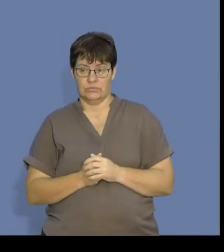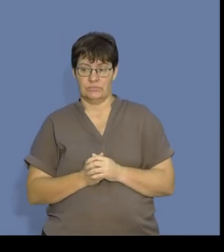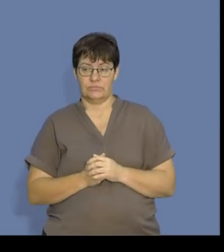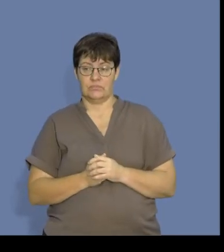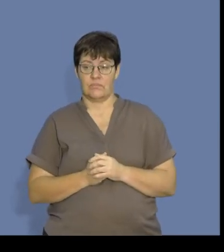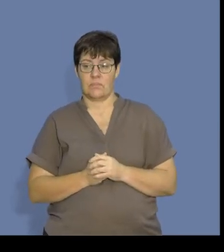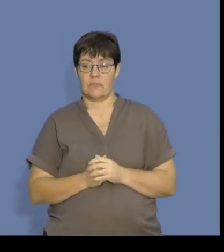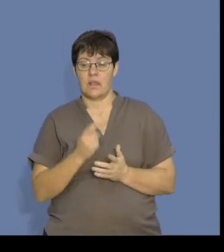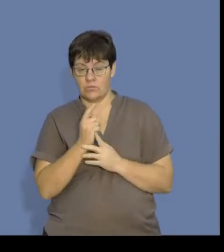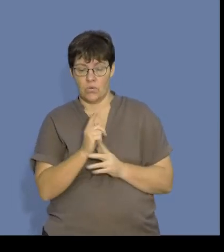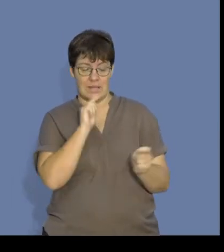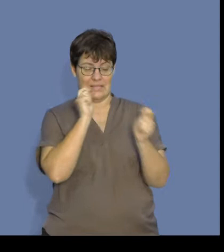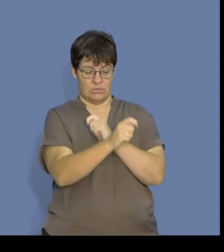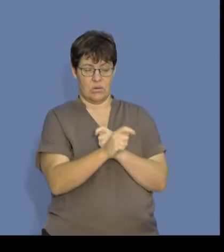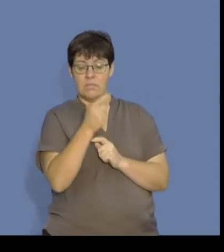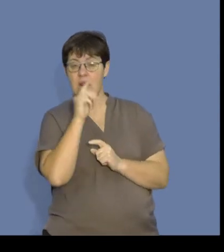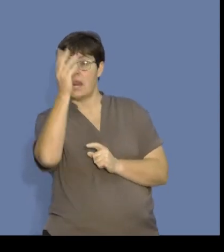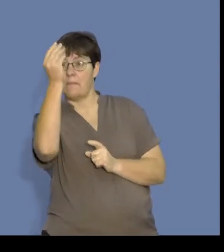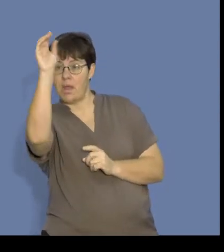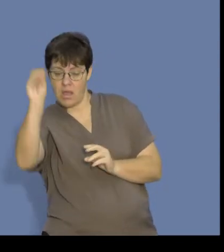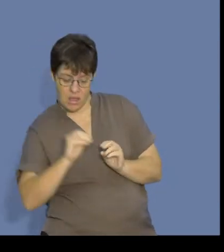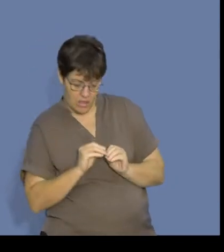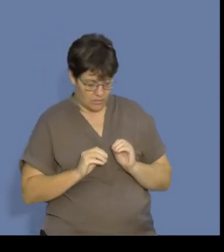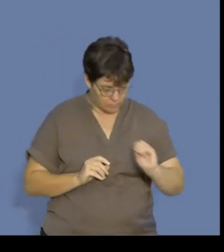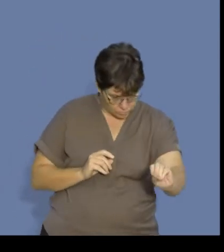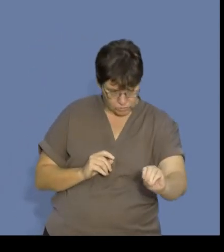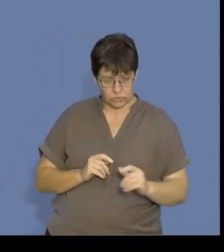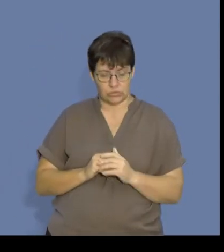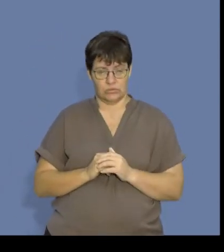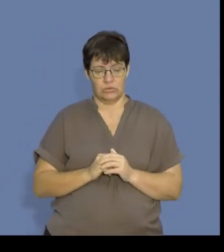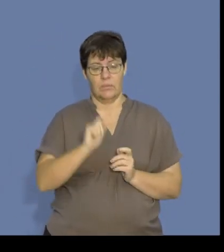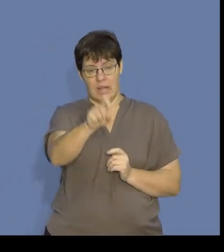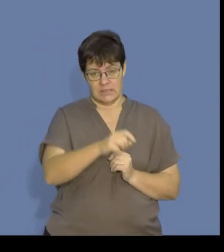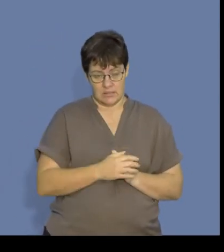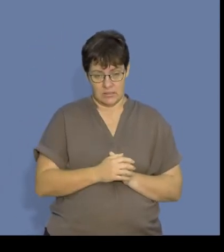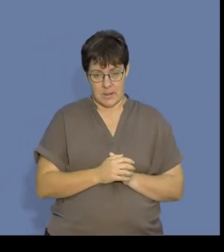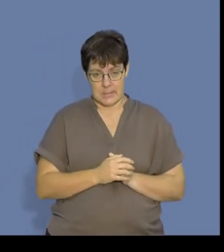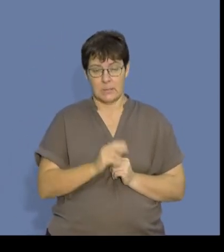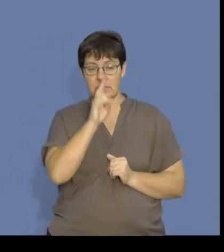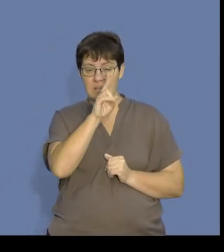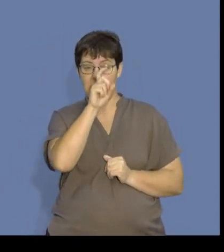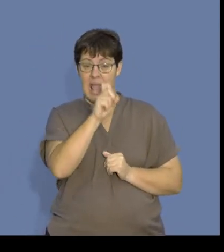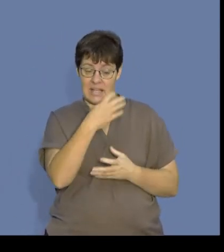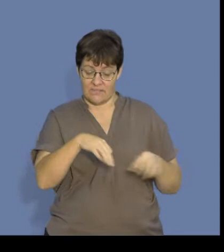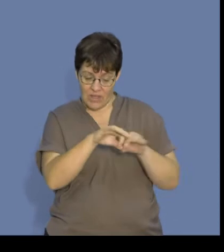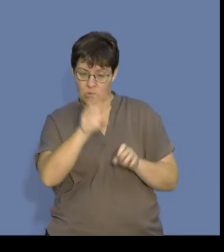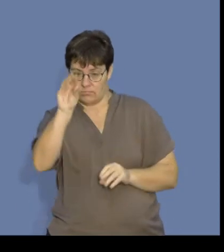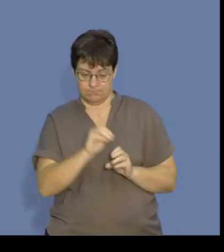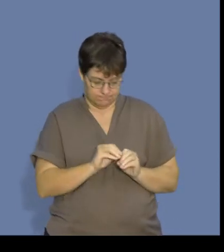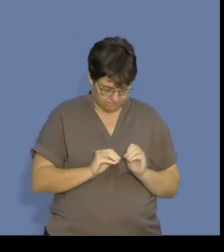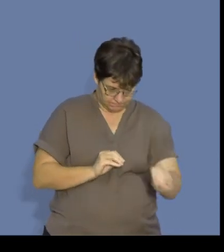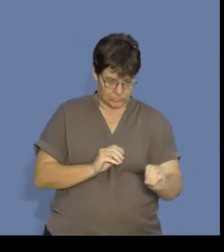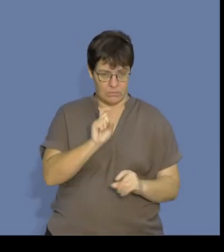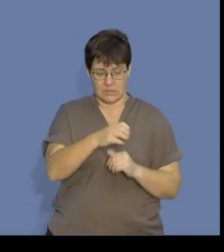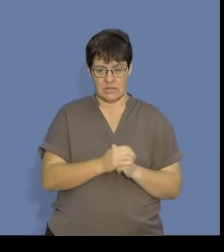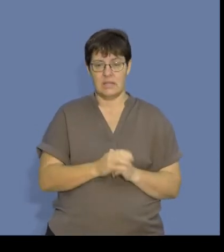that you need to substitute, right? You need to substitute wherever you are seeing the x value. And then